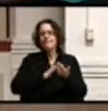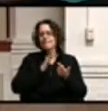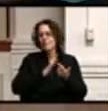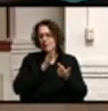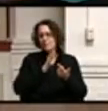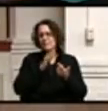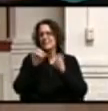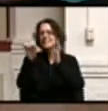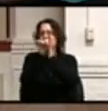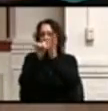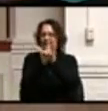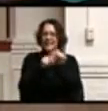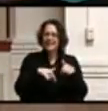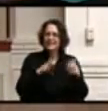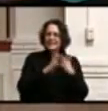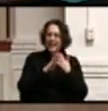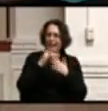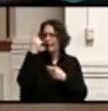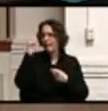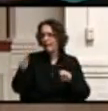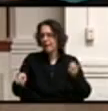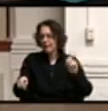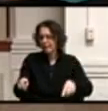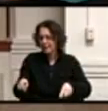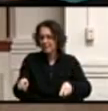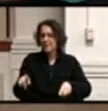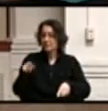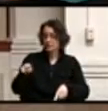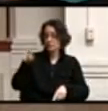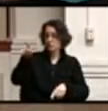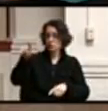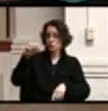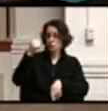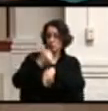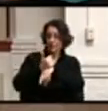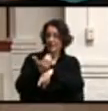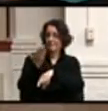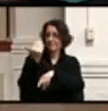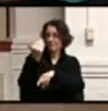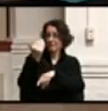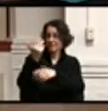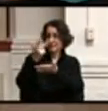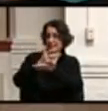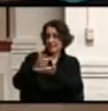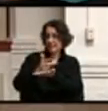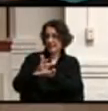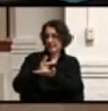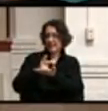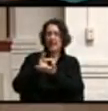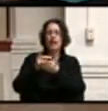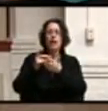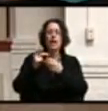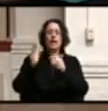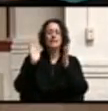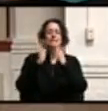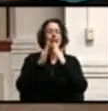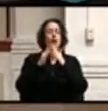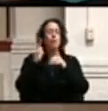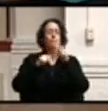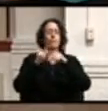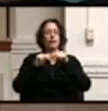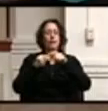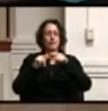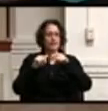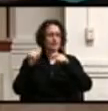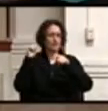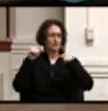Vermont for use of, I believe it was about 15 parking spaces in the back of the Municipal Center parking lot. In light of the